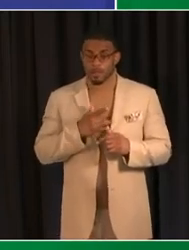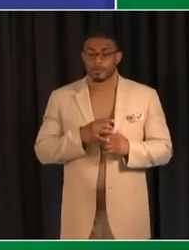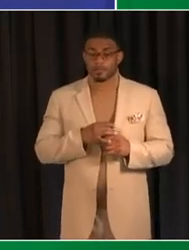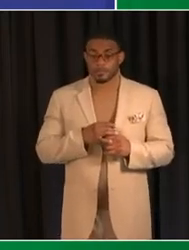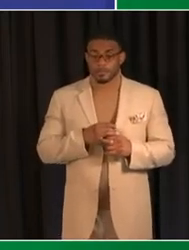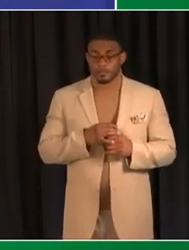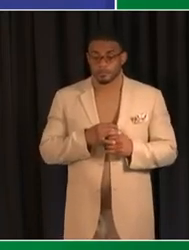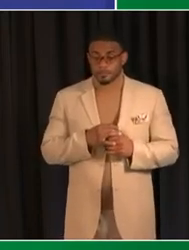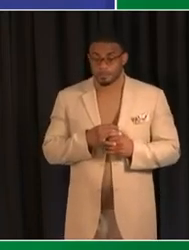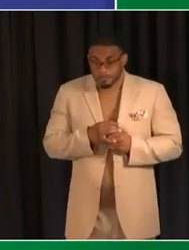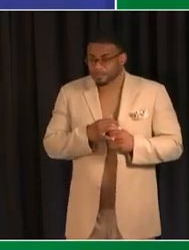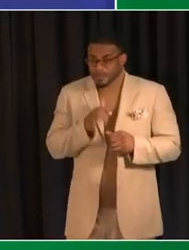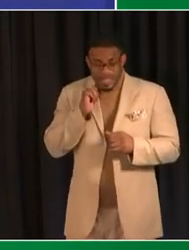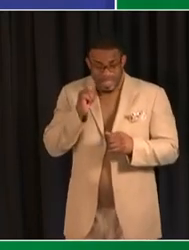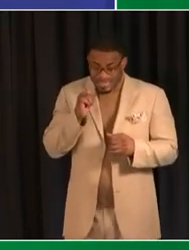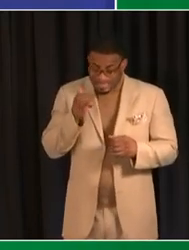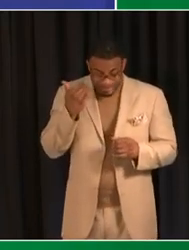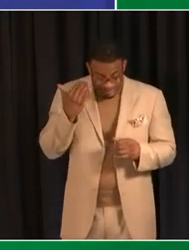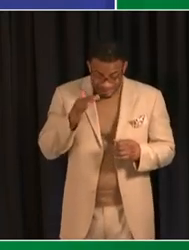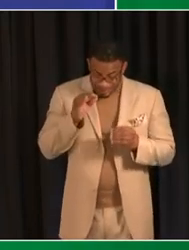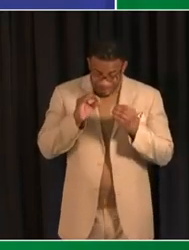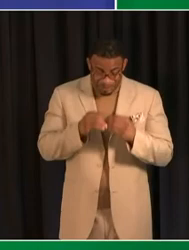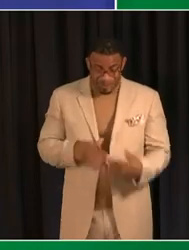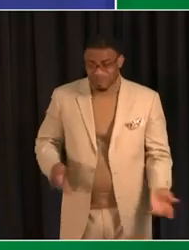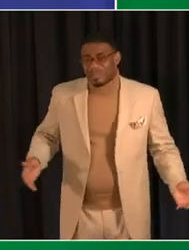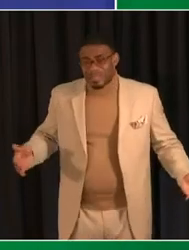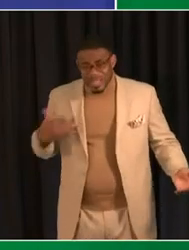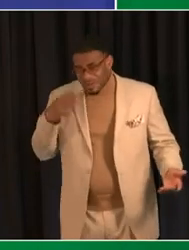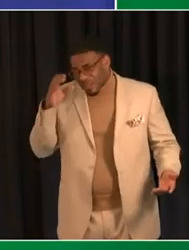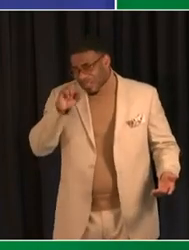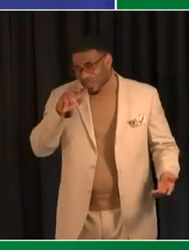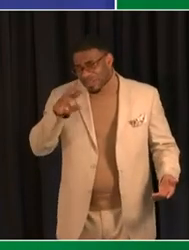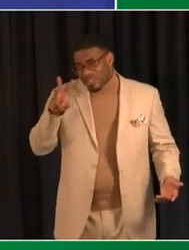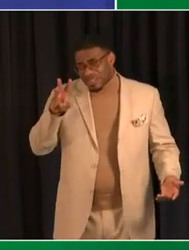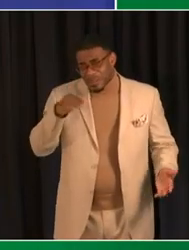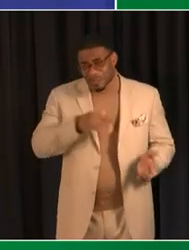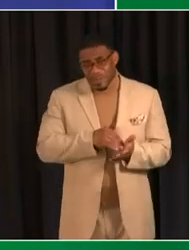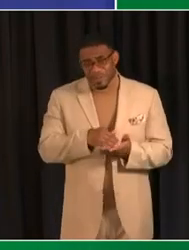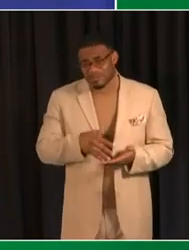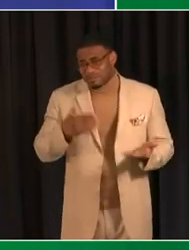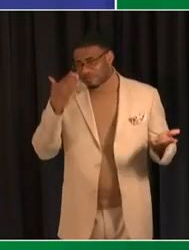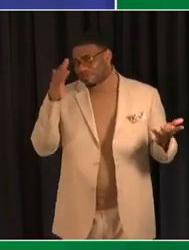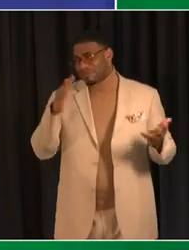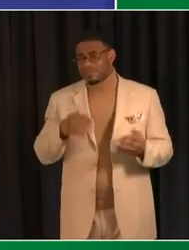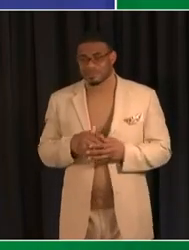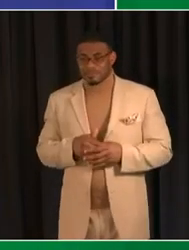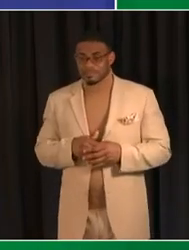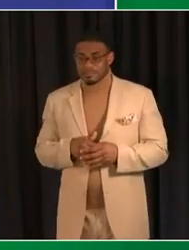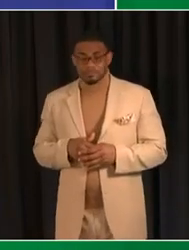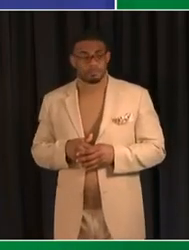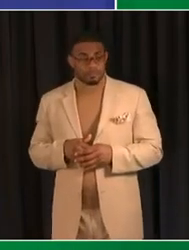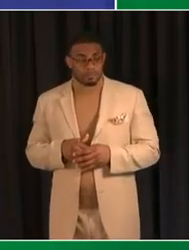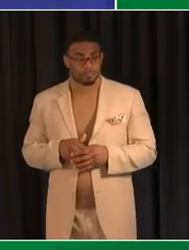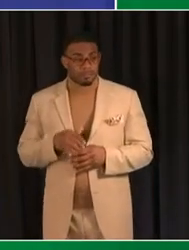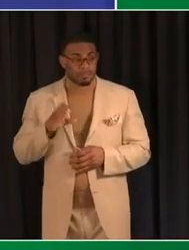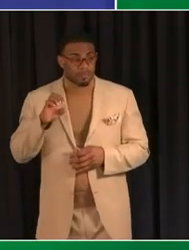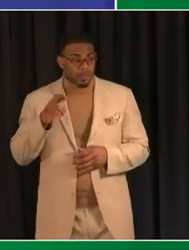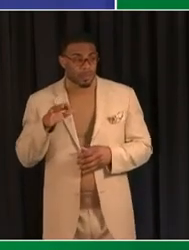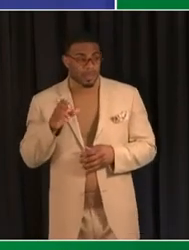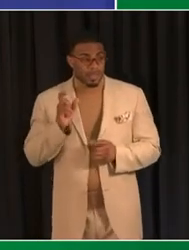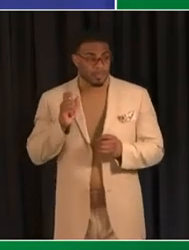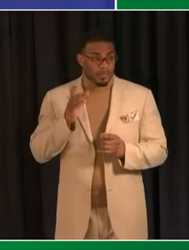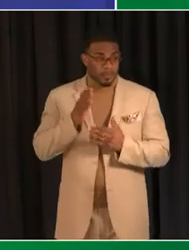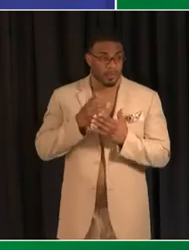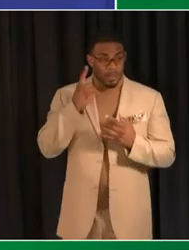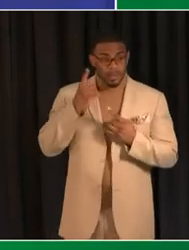heart as well. And I don't know the number. I will guess 36 million. Okay, great. Chris,